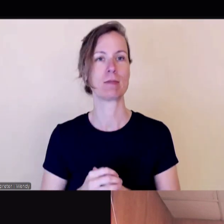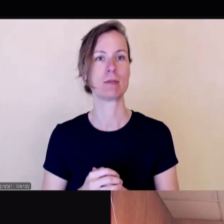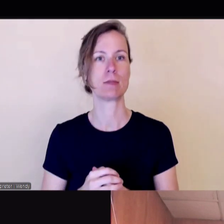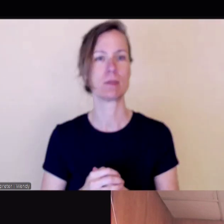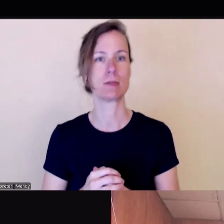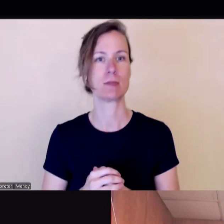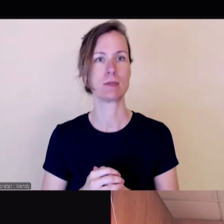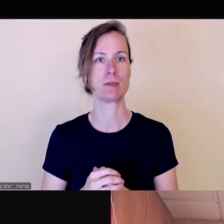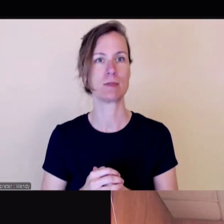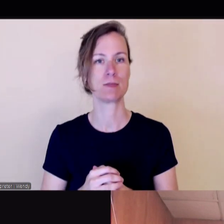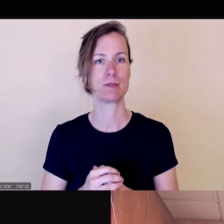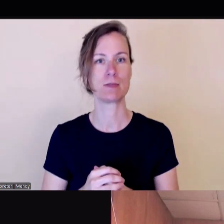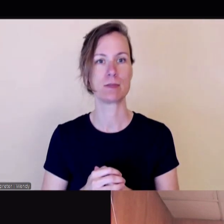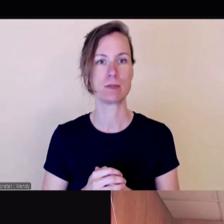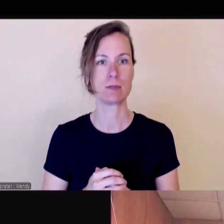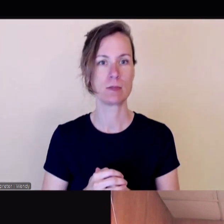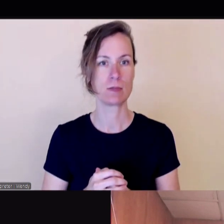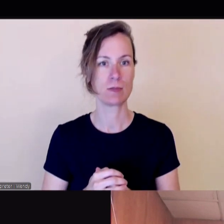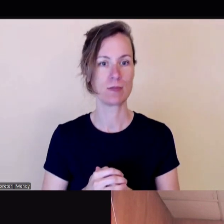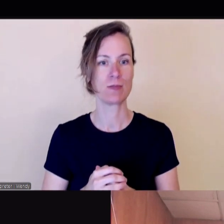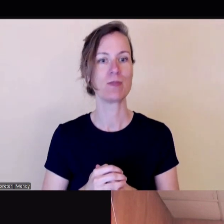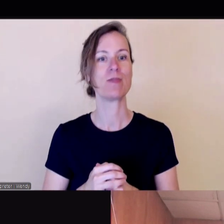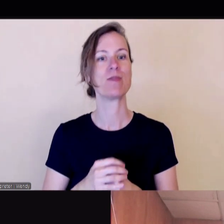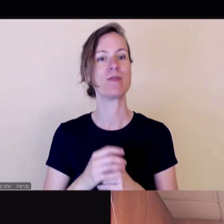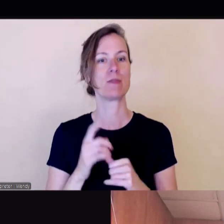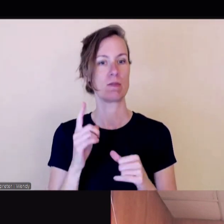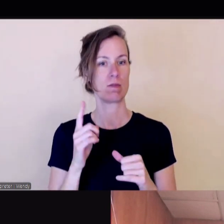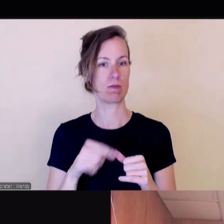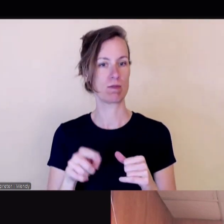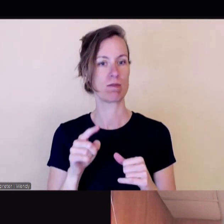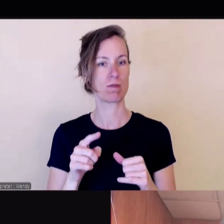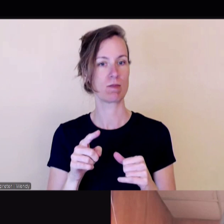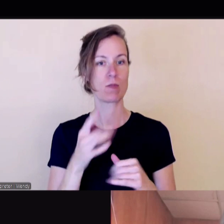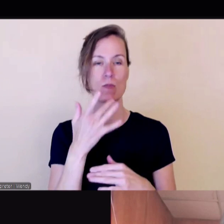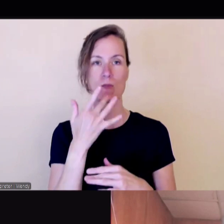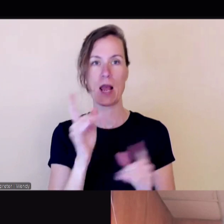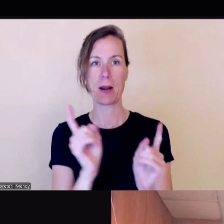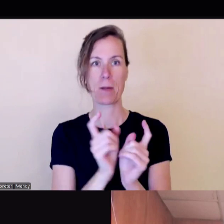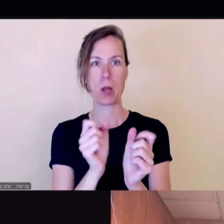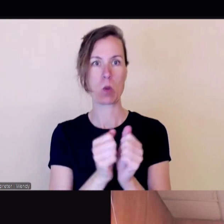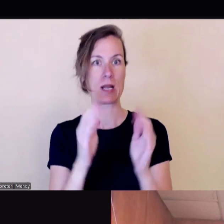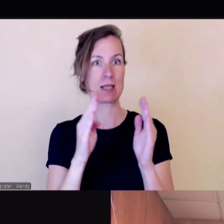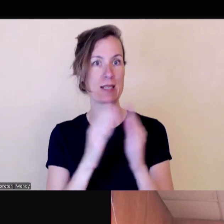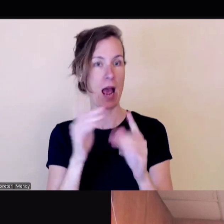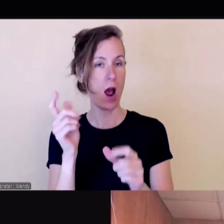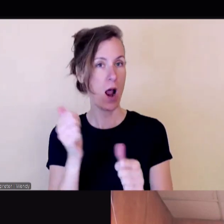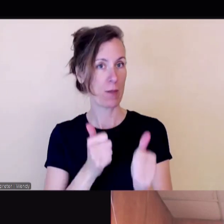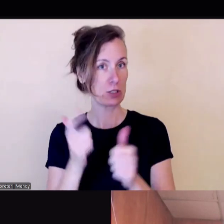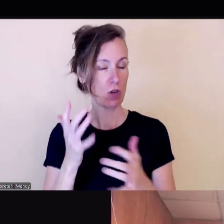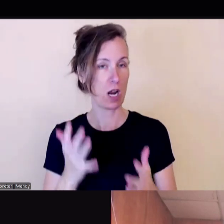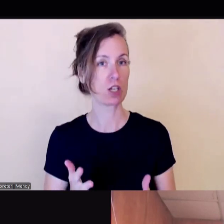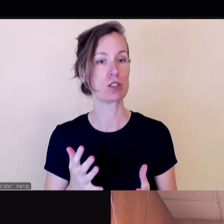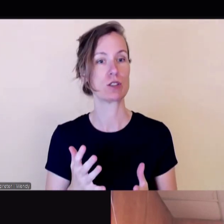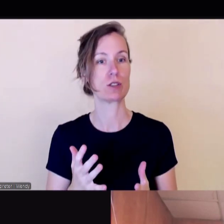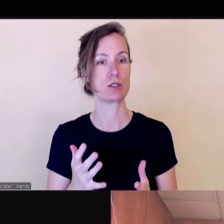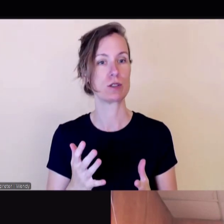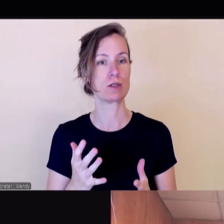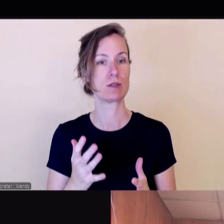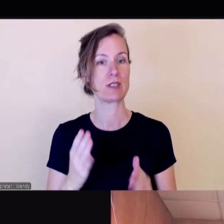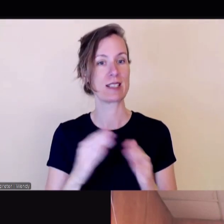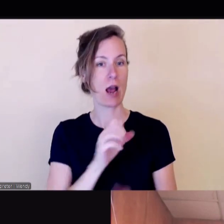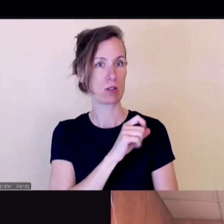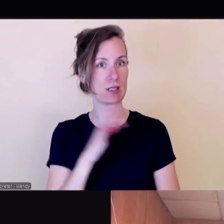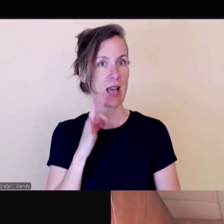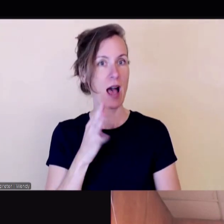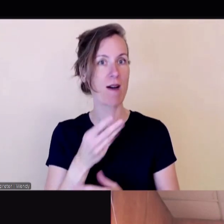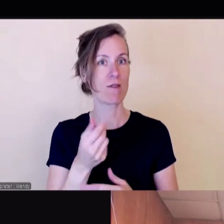We were very lucky to meet with the town administrator, some town staff a few weeks ago and had a very productive conversation, and happy to be